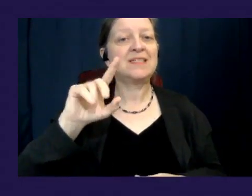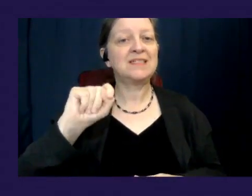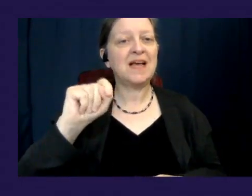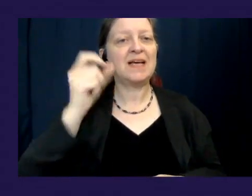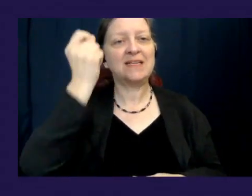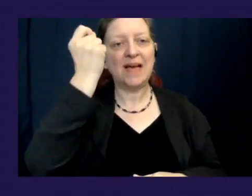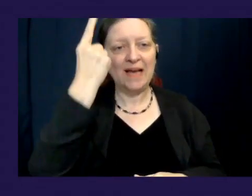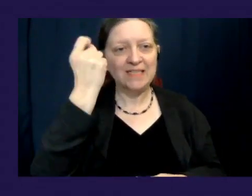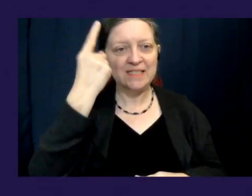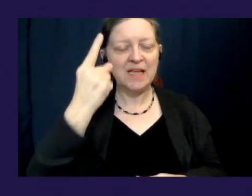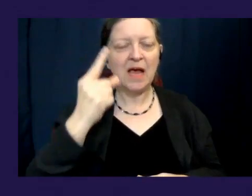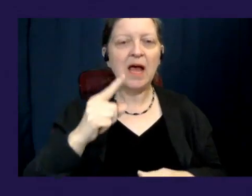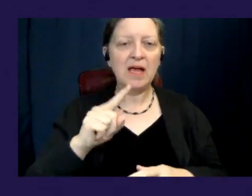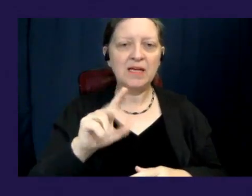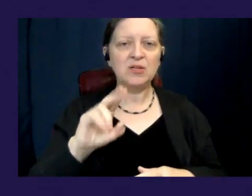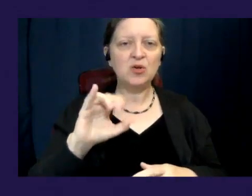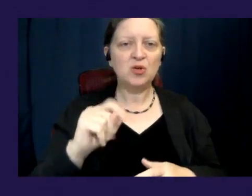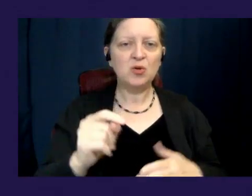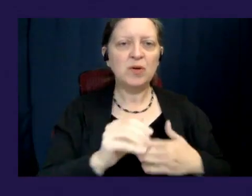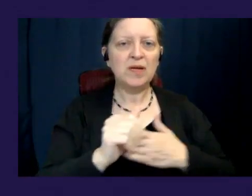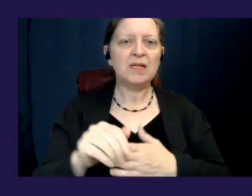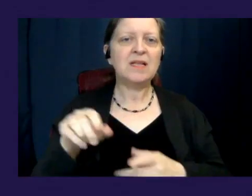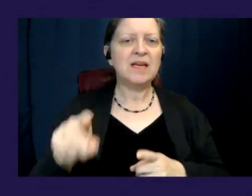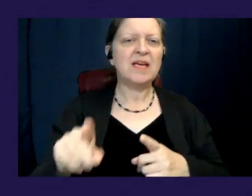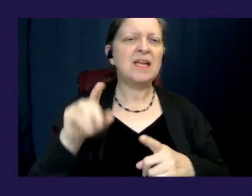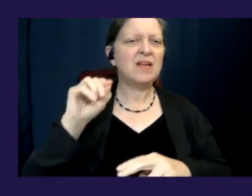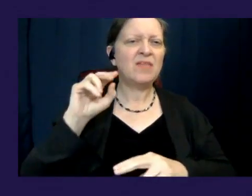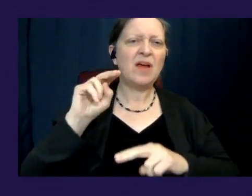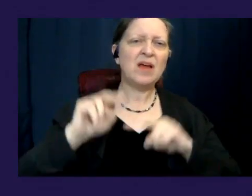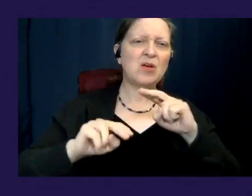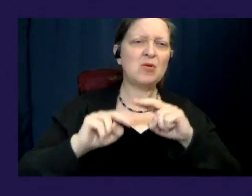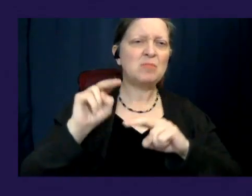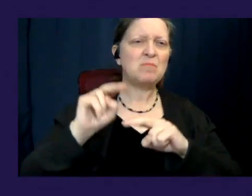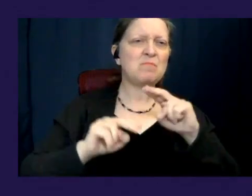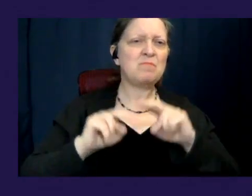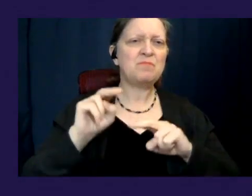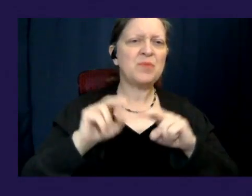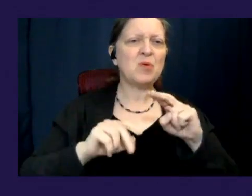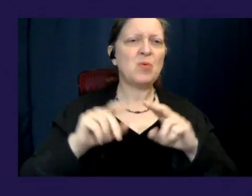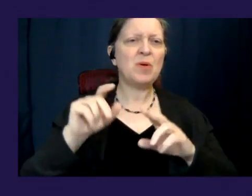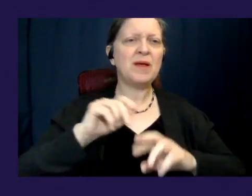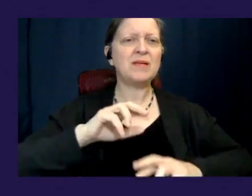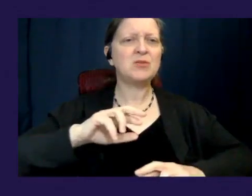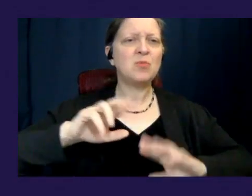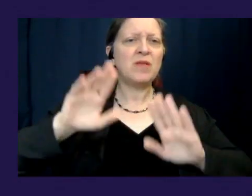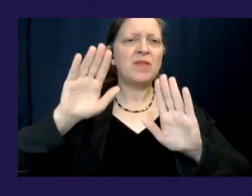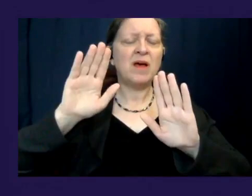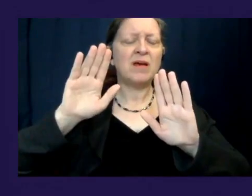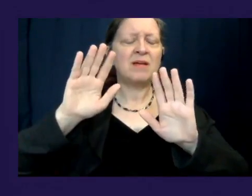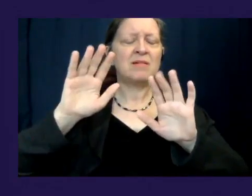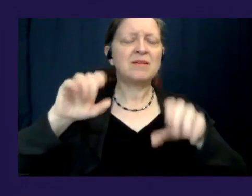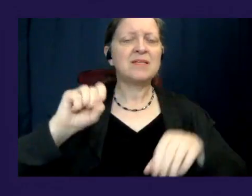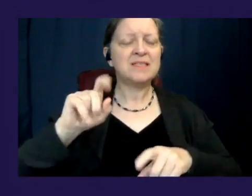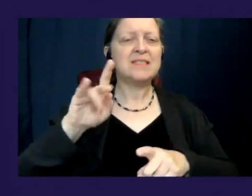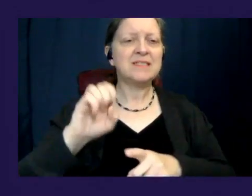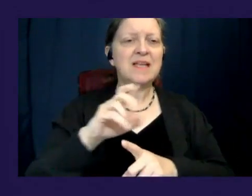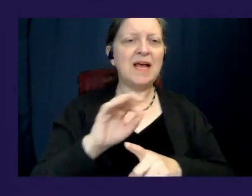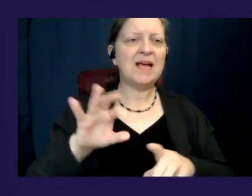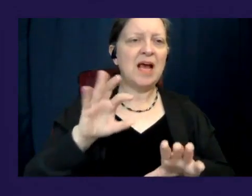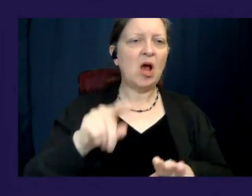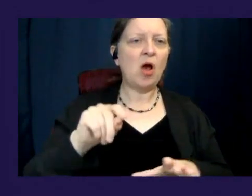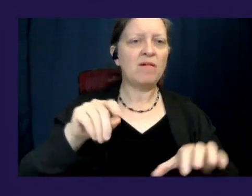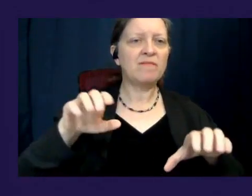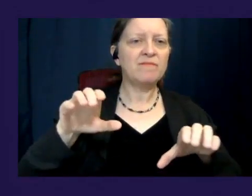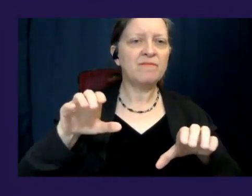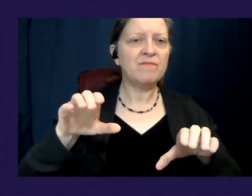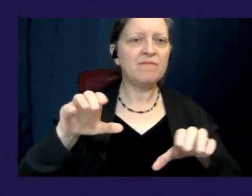with a great methodology, but just a great team set up by Jess Collis, Kate Brockmeyer, and many others that contributed to creating it. So